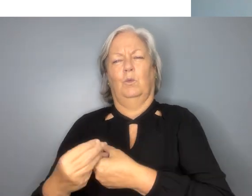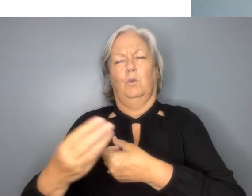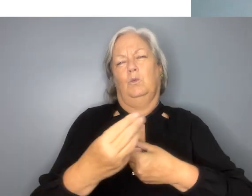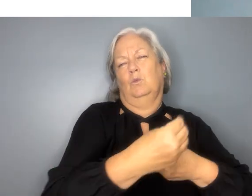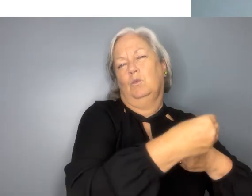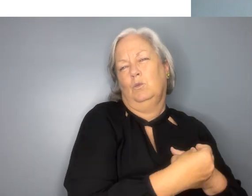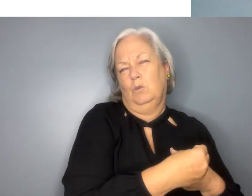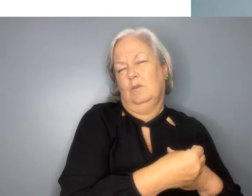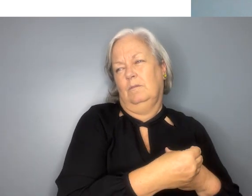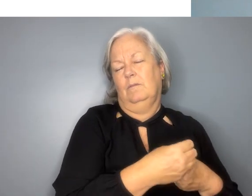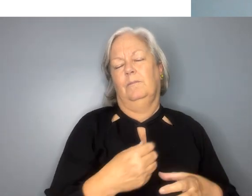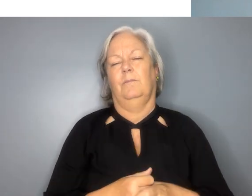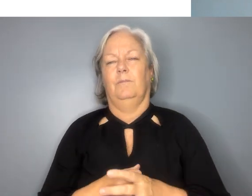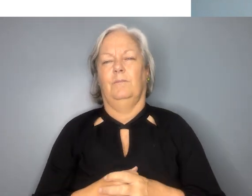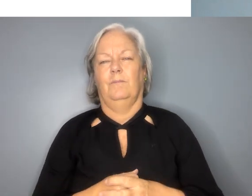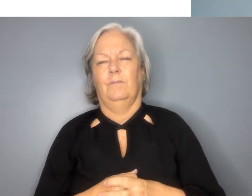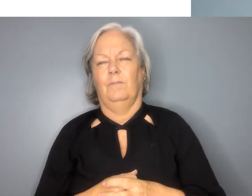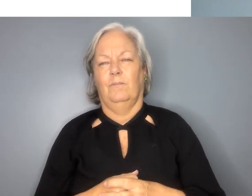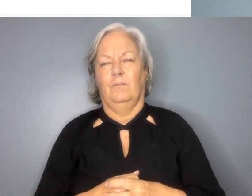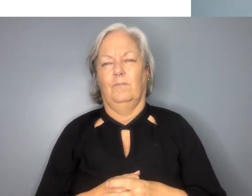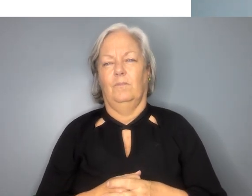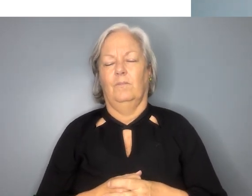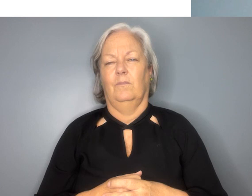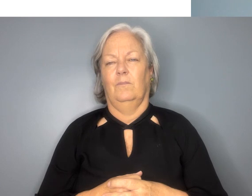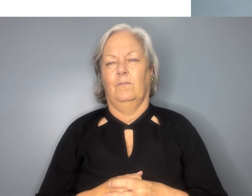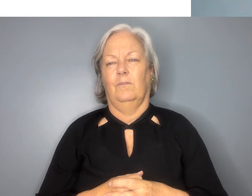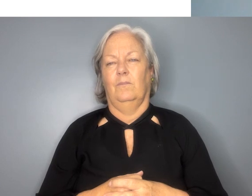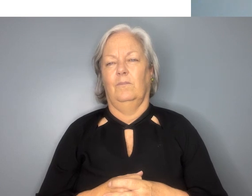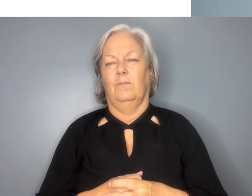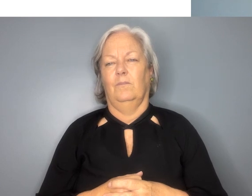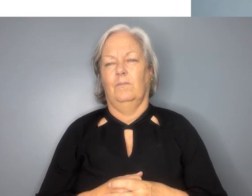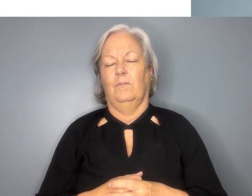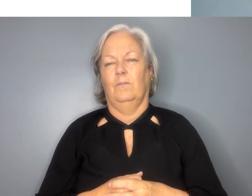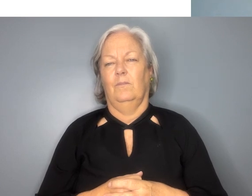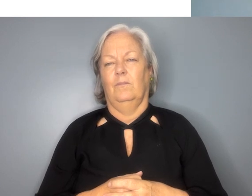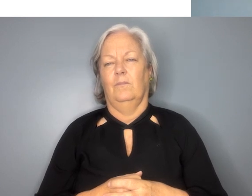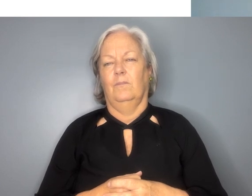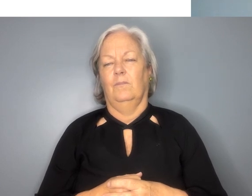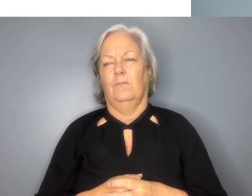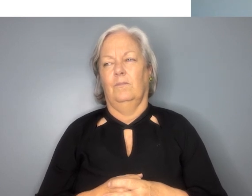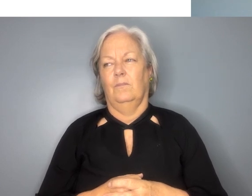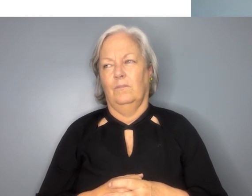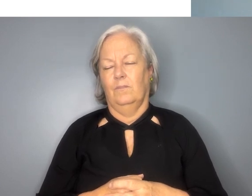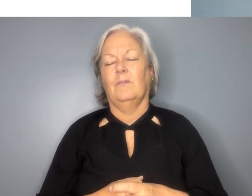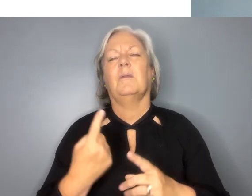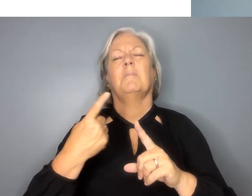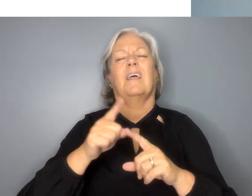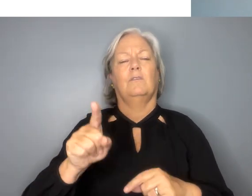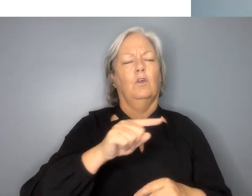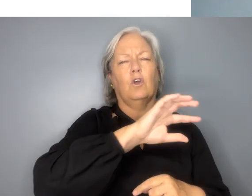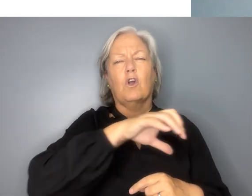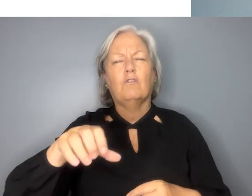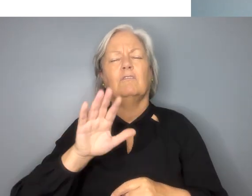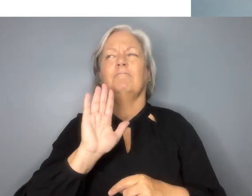genders. And I think particularly one thing that needs to come up is also recognizing that for a lot of countries,